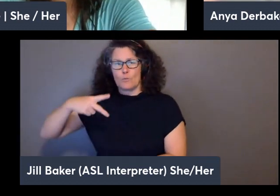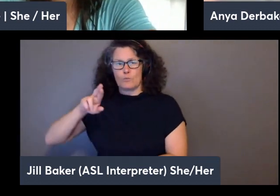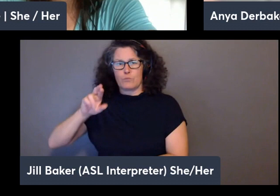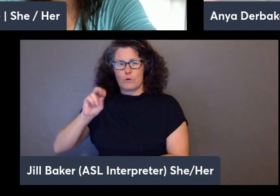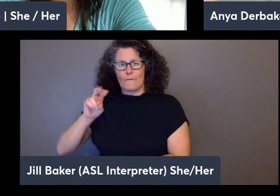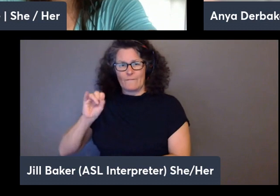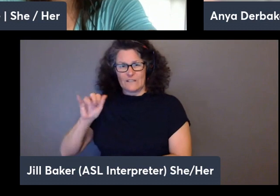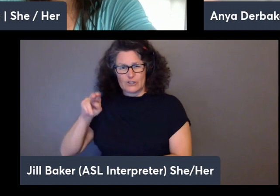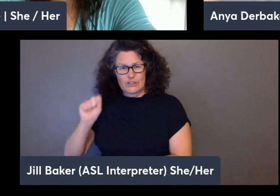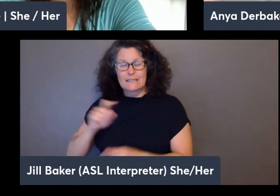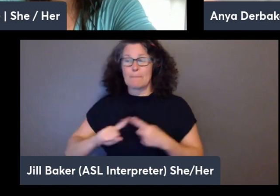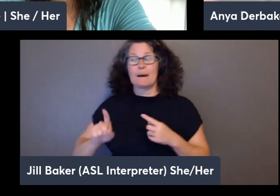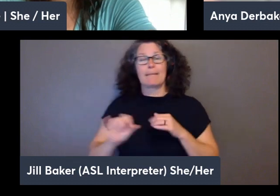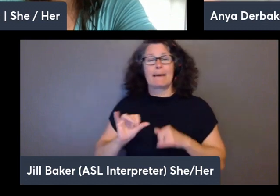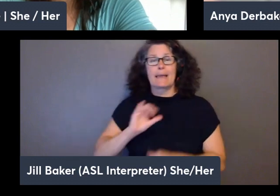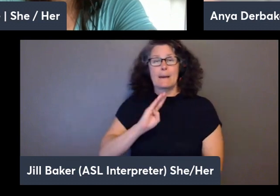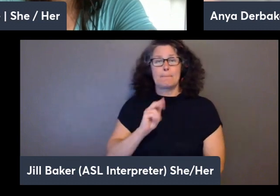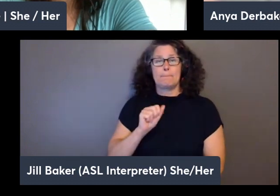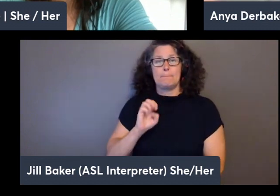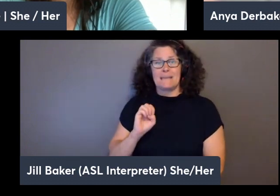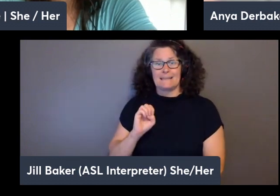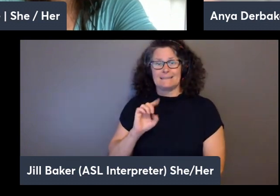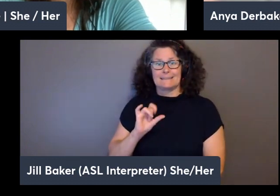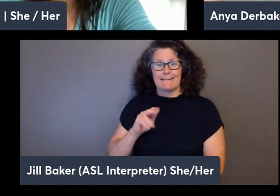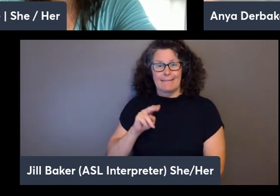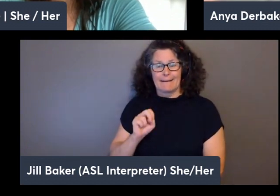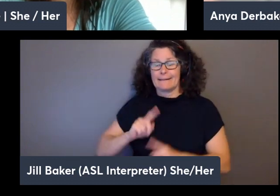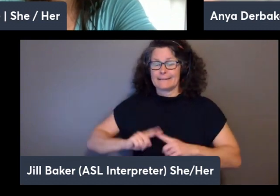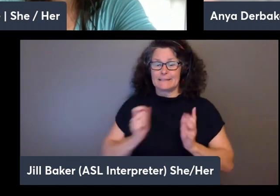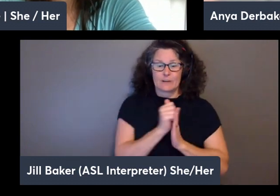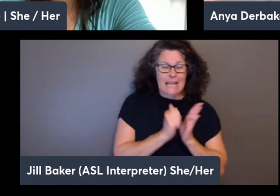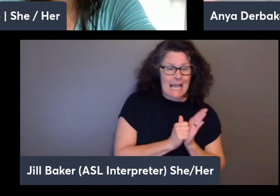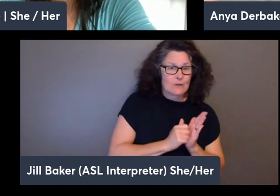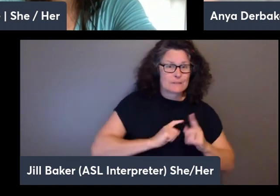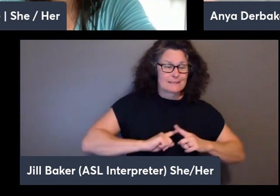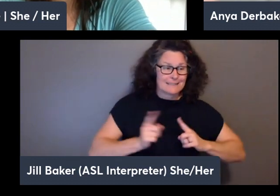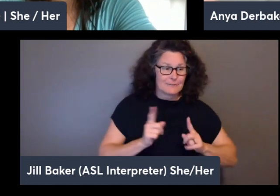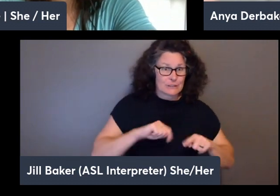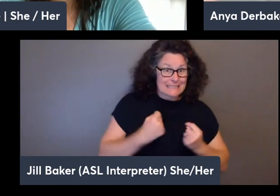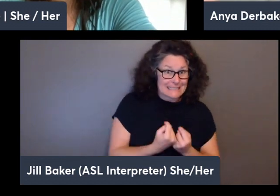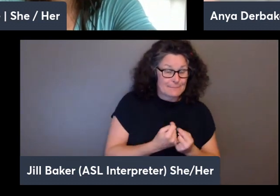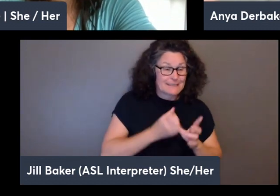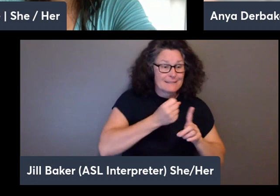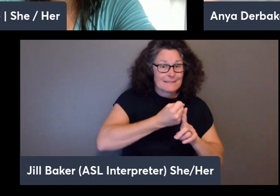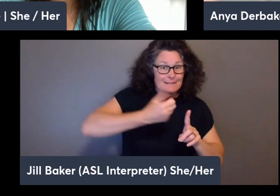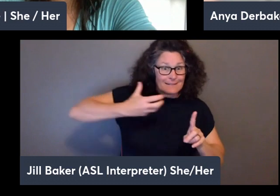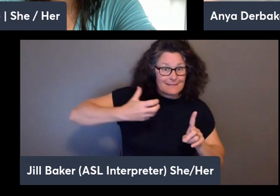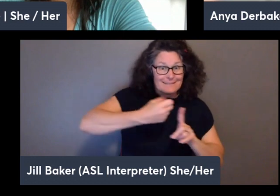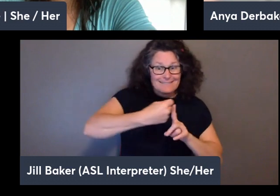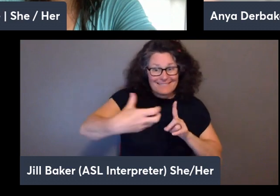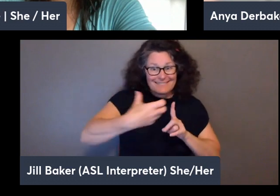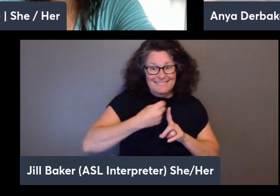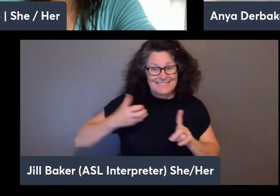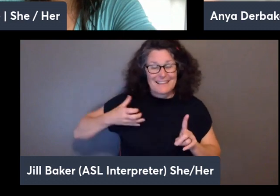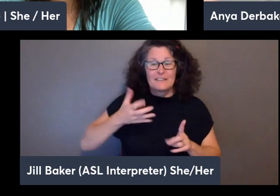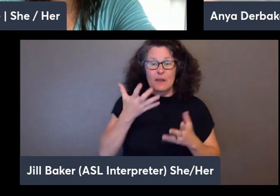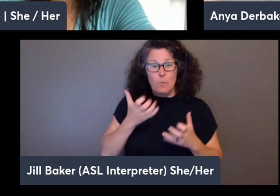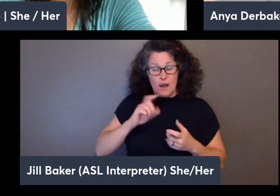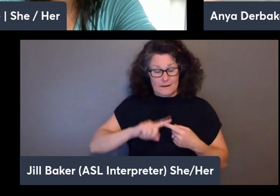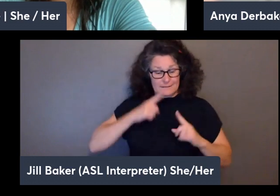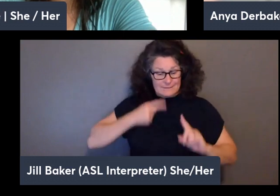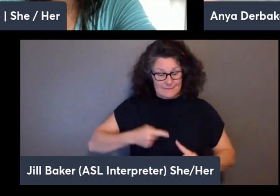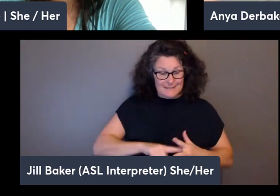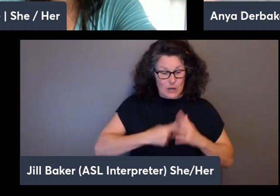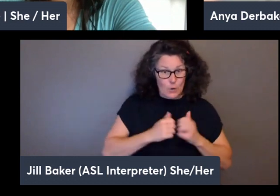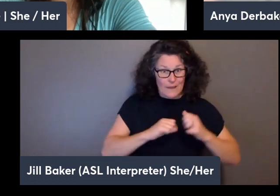They just vend uh, different accounts to different teams as they scale up, and they want to make sure account gets to a certain baseline stage, and they use